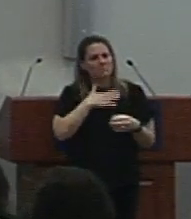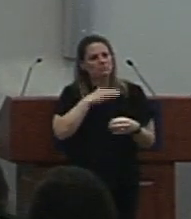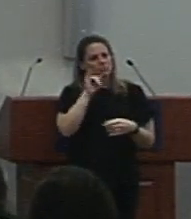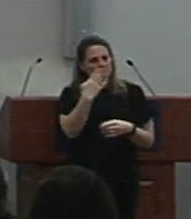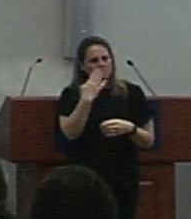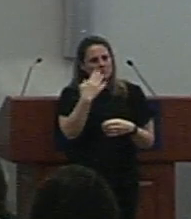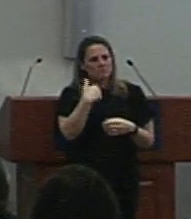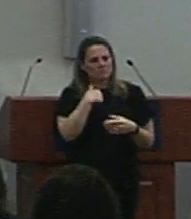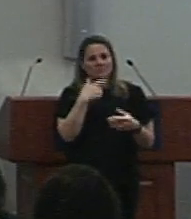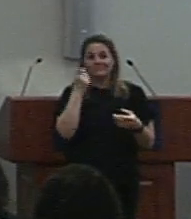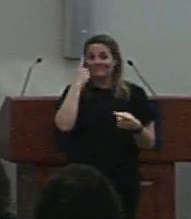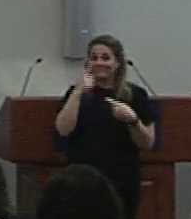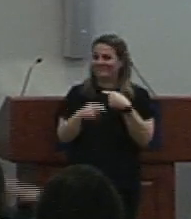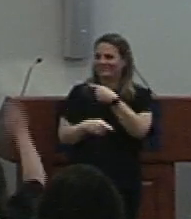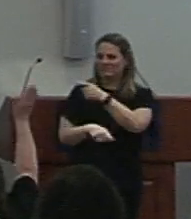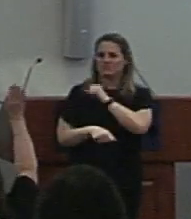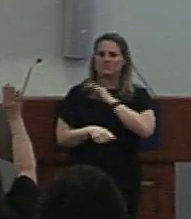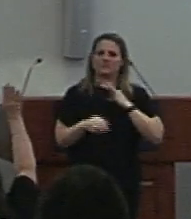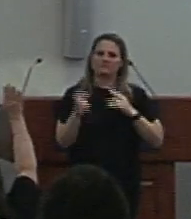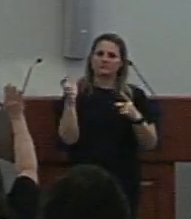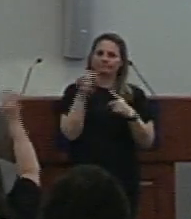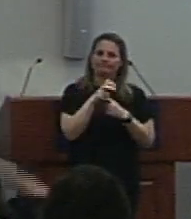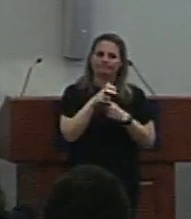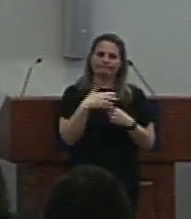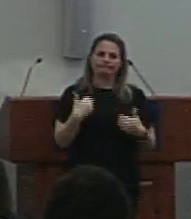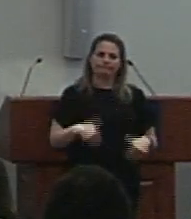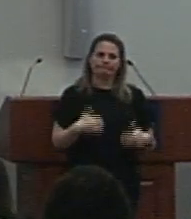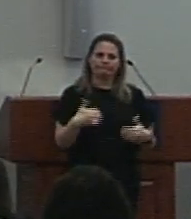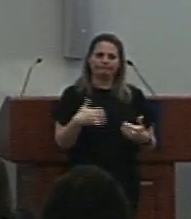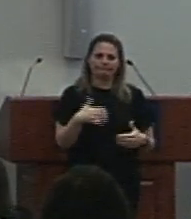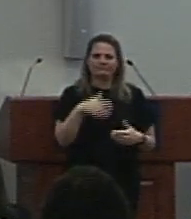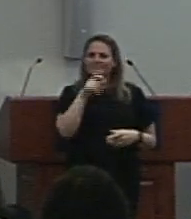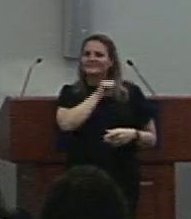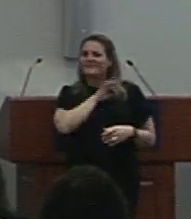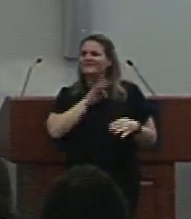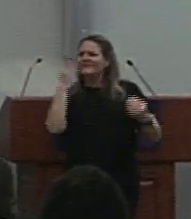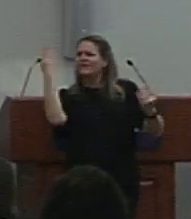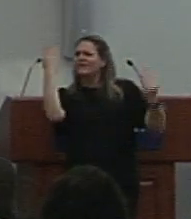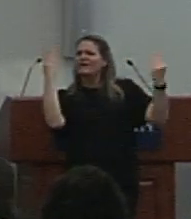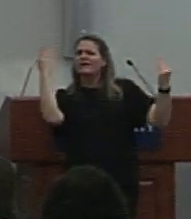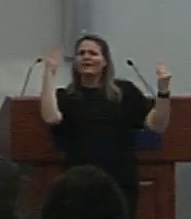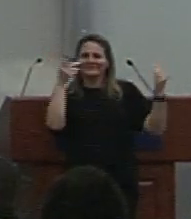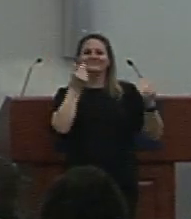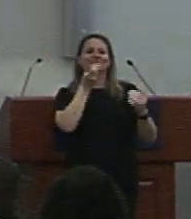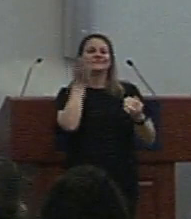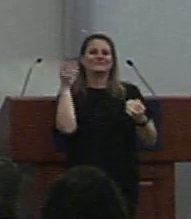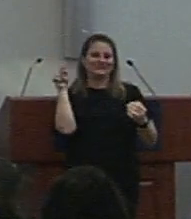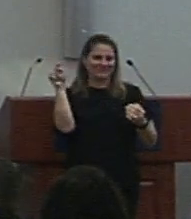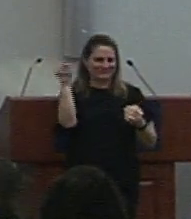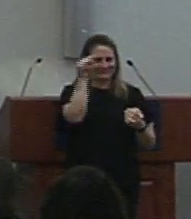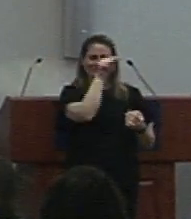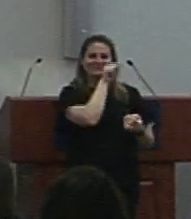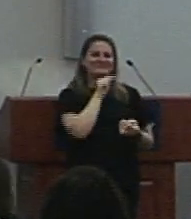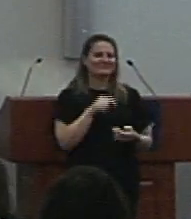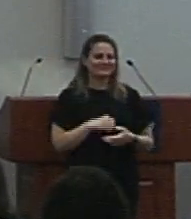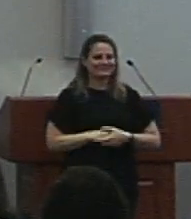hands. And I will be calling on them to answer some questions that are appropriate. Yep, big round of applause.